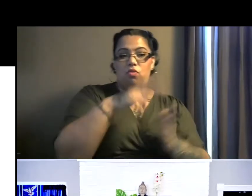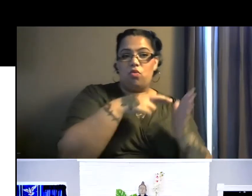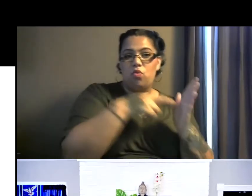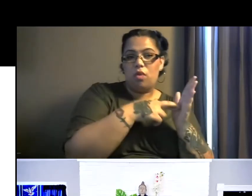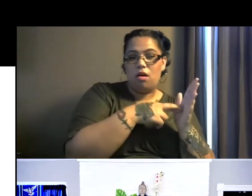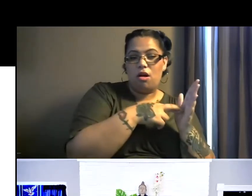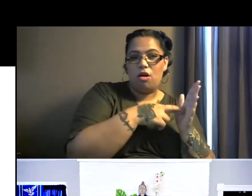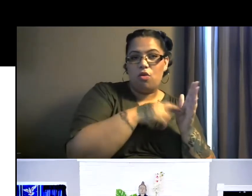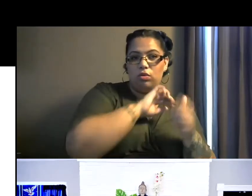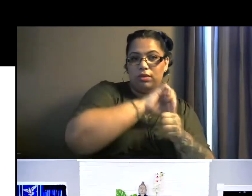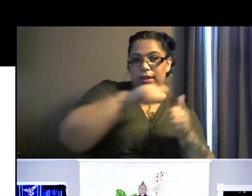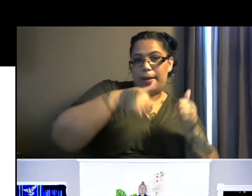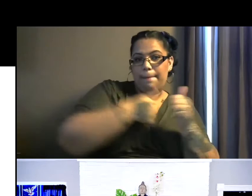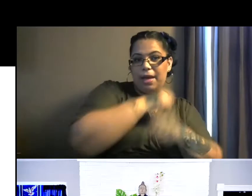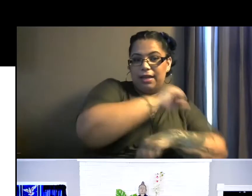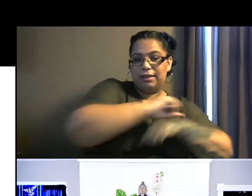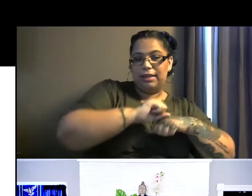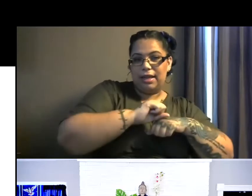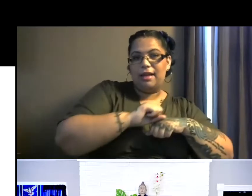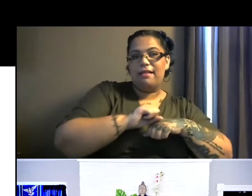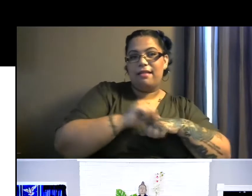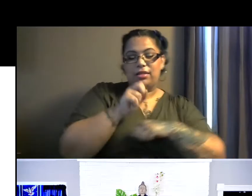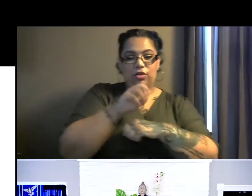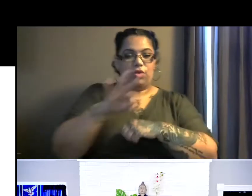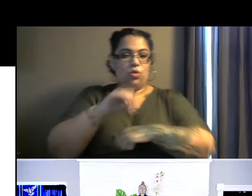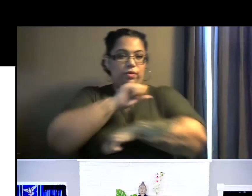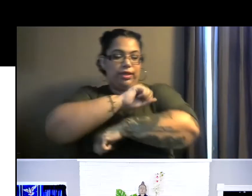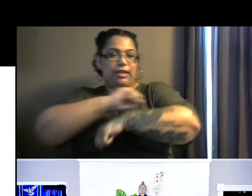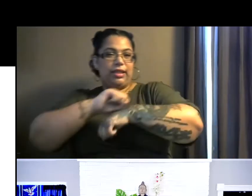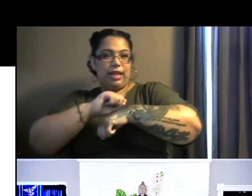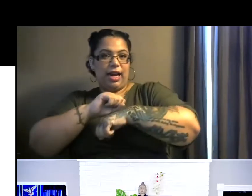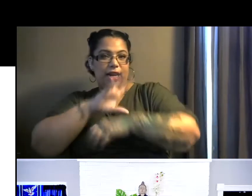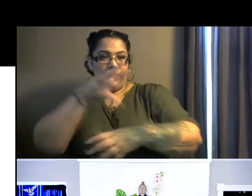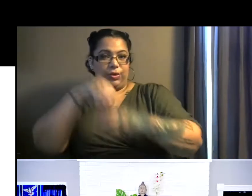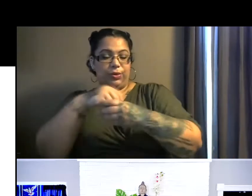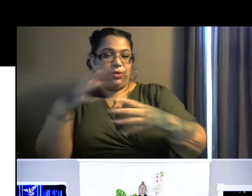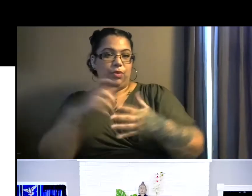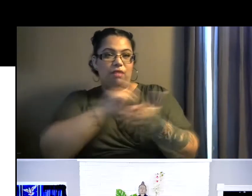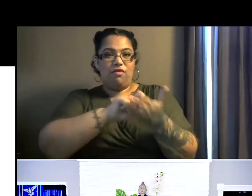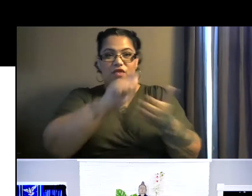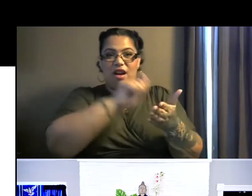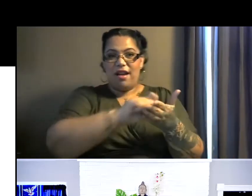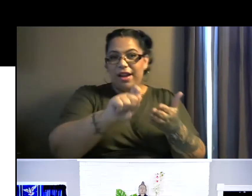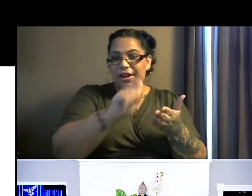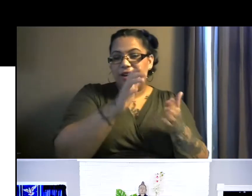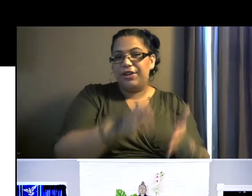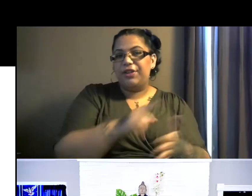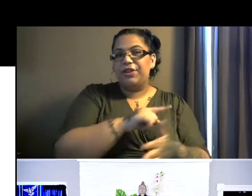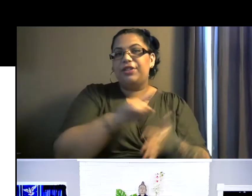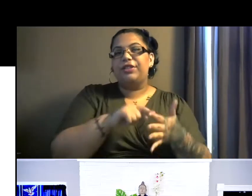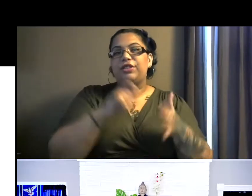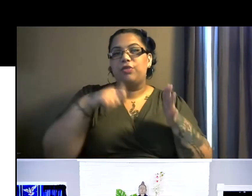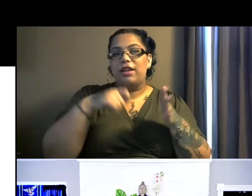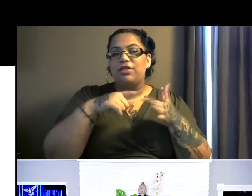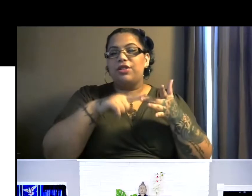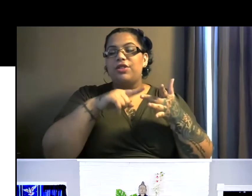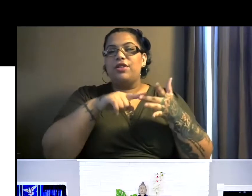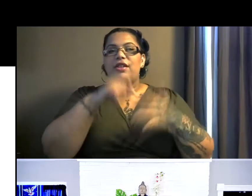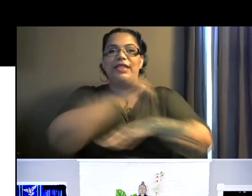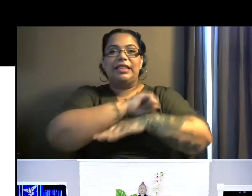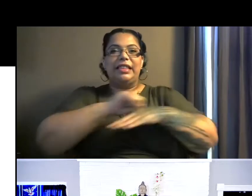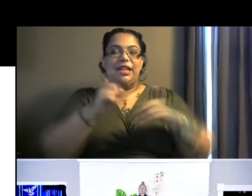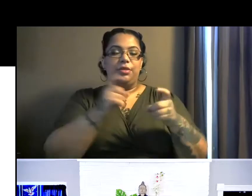and off stage include writer, director, stage manager,